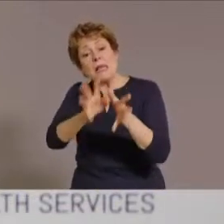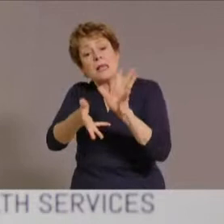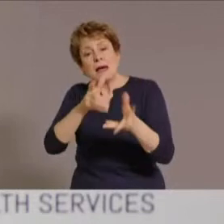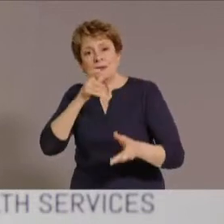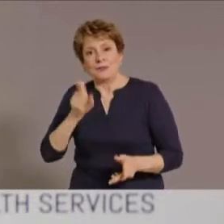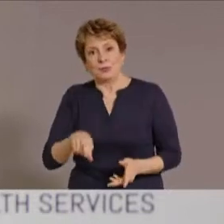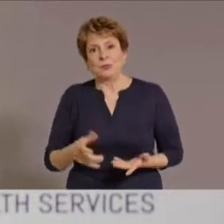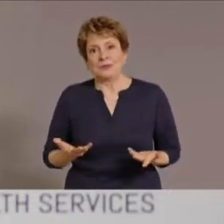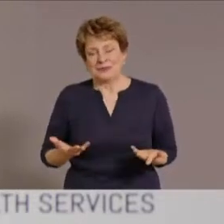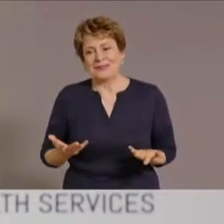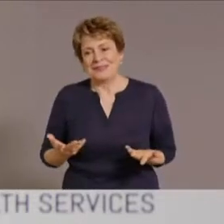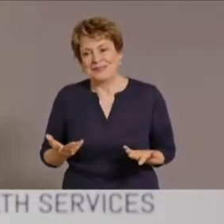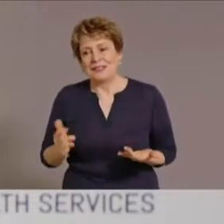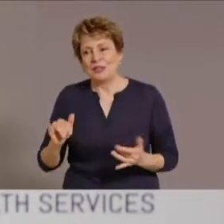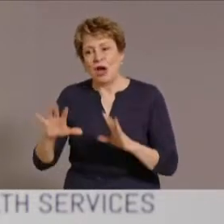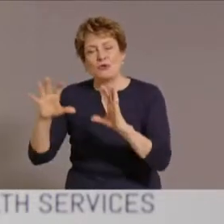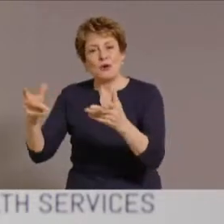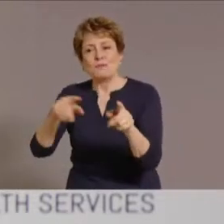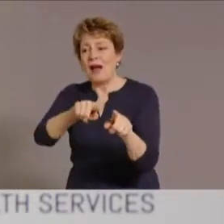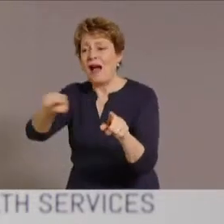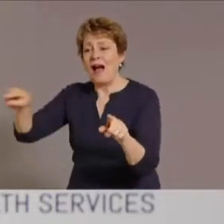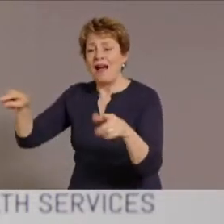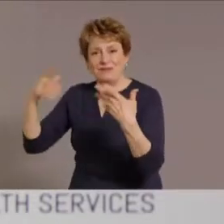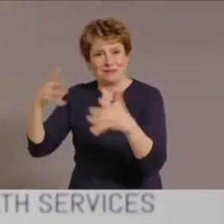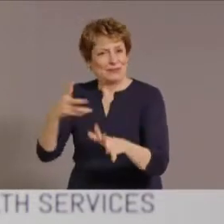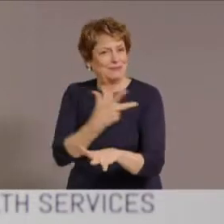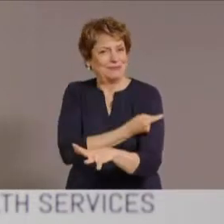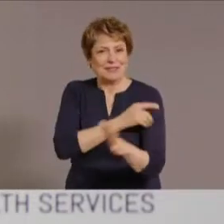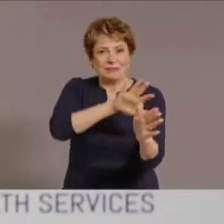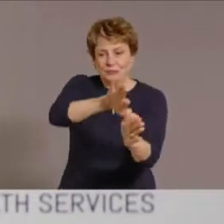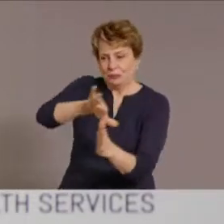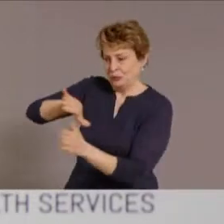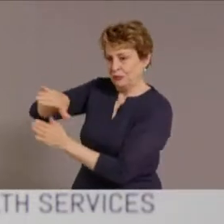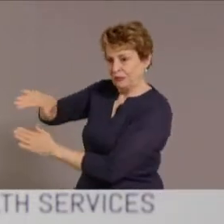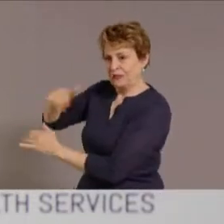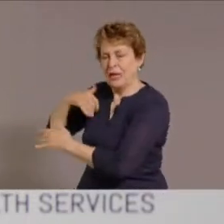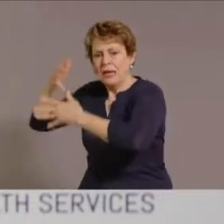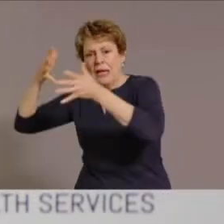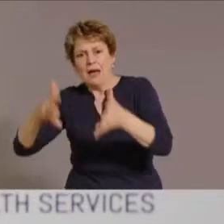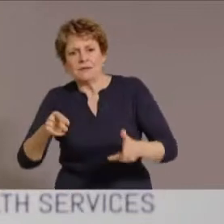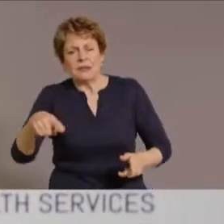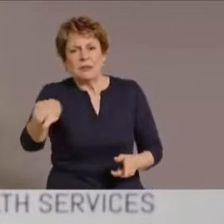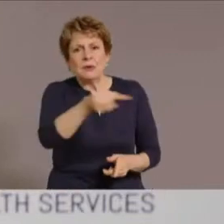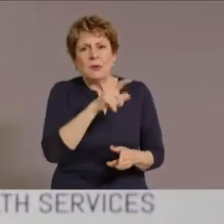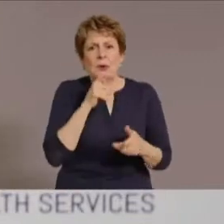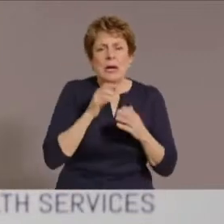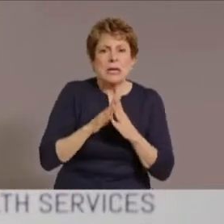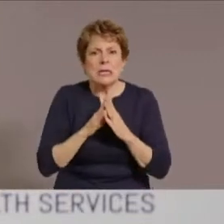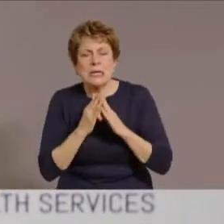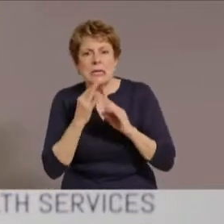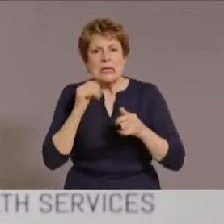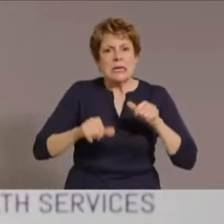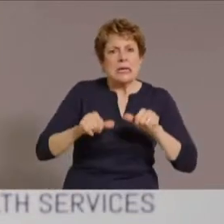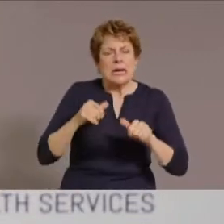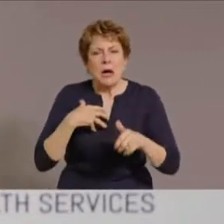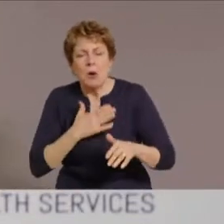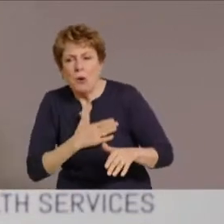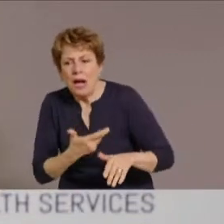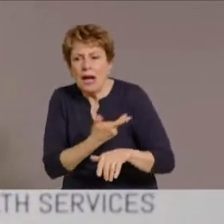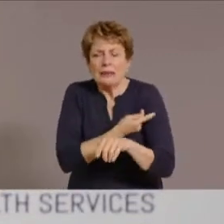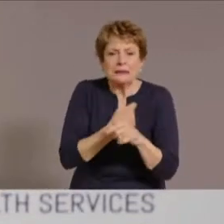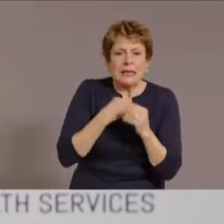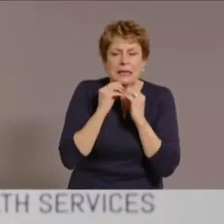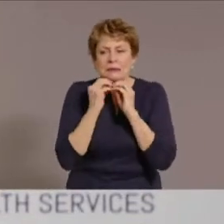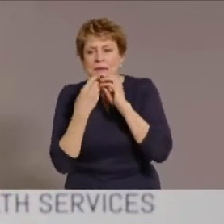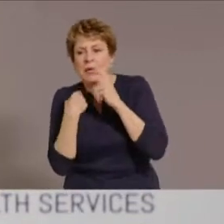got individuals who still probably are willing to get the vaccine, but may be busy, and now we have to make it more convenient, more in, you